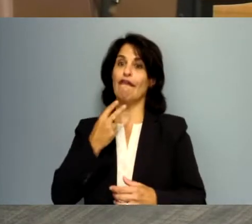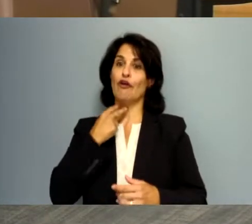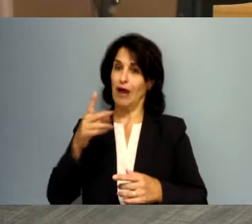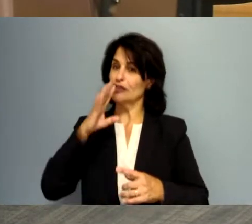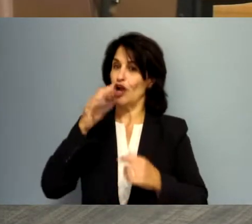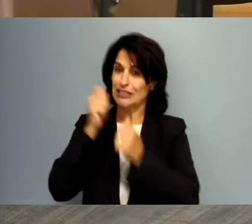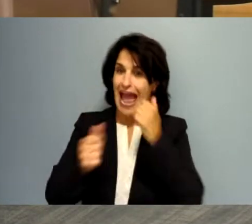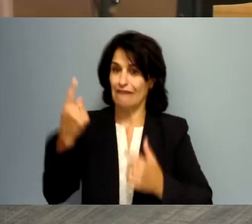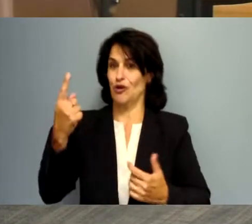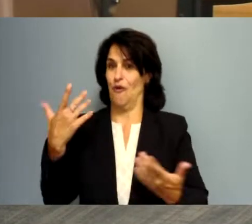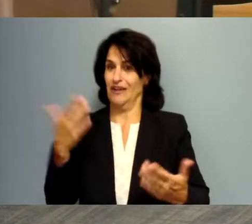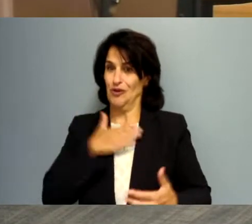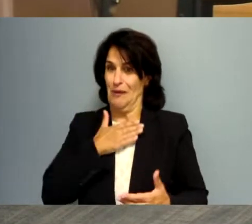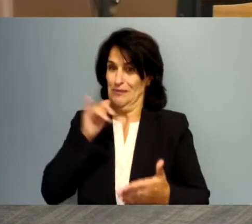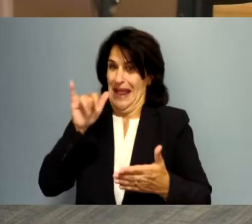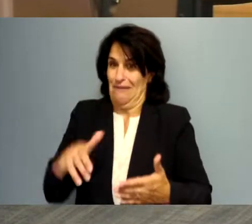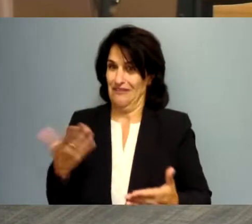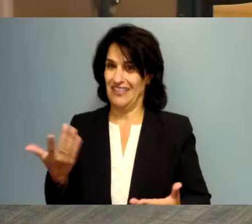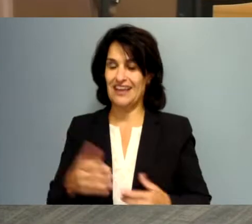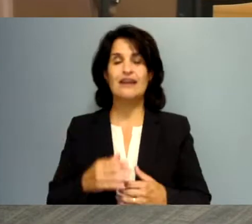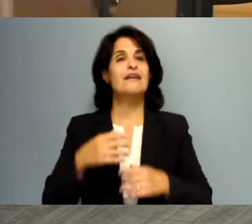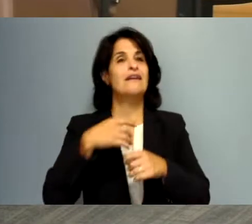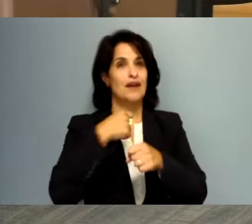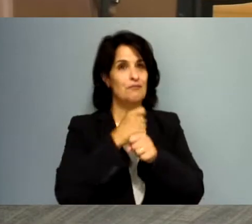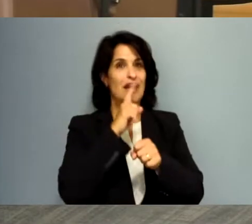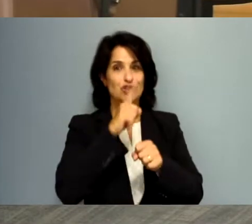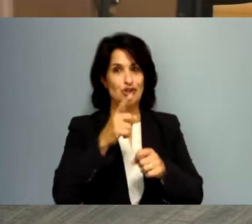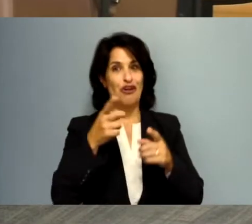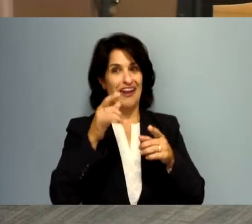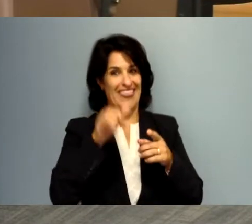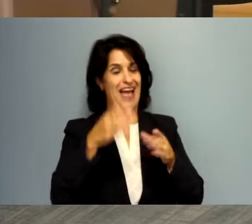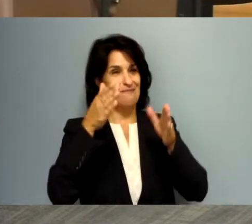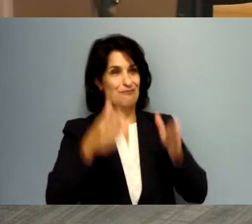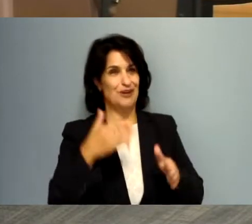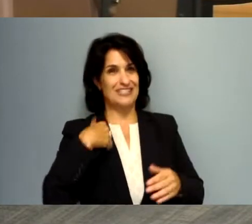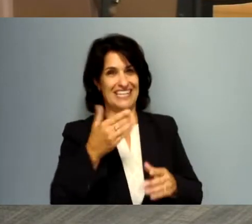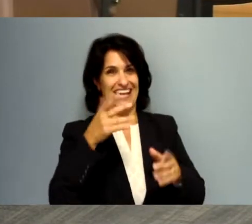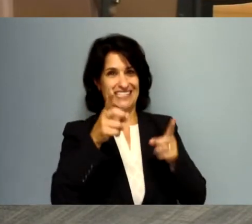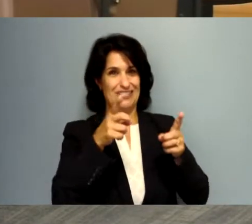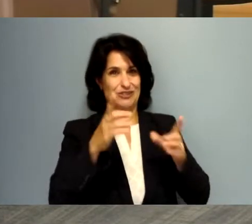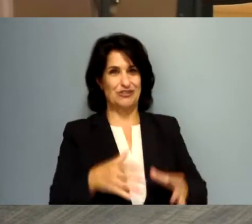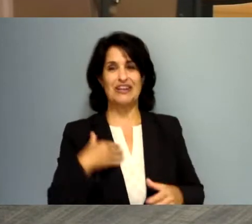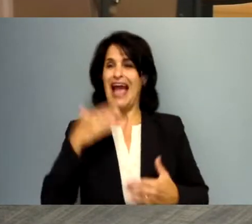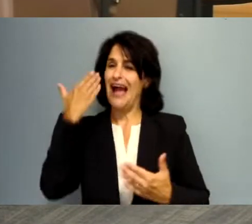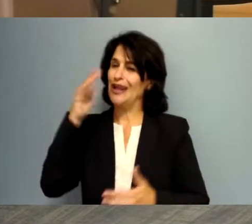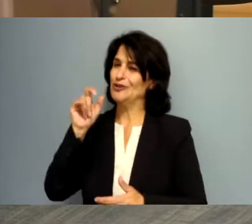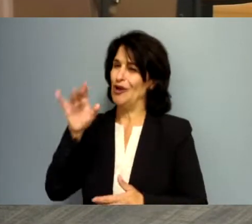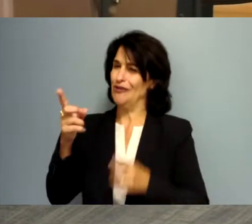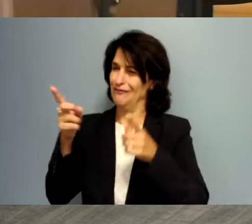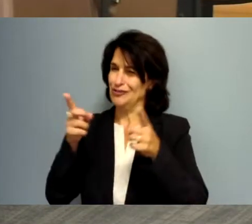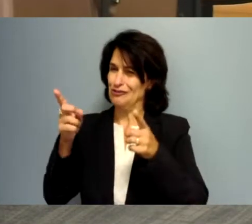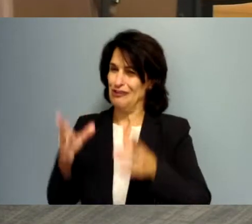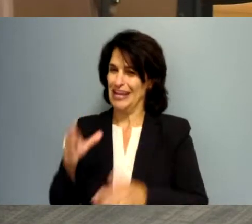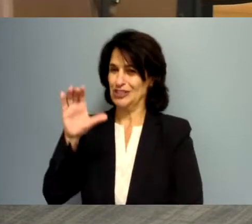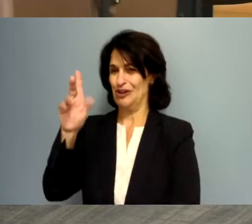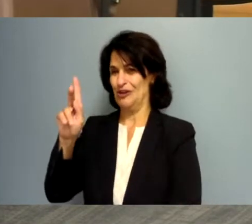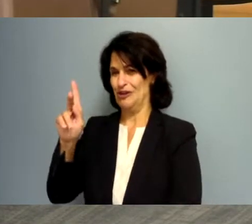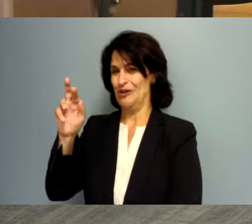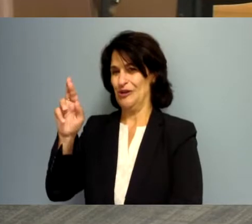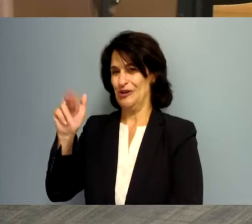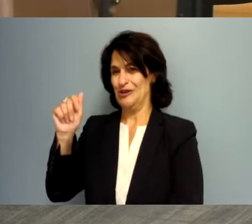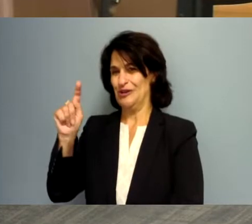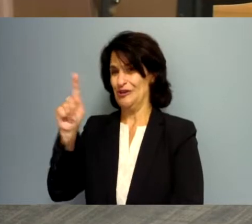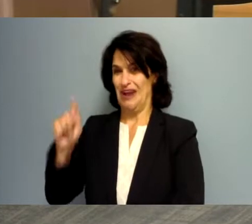everybody. Make sure that this person has the I don't know director's that, I number. don't know that Director Kratz actually sleeps, because he seems to call